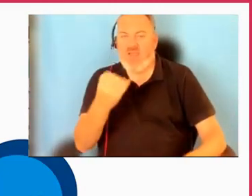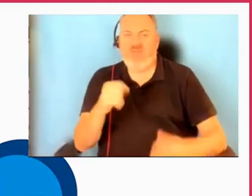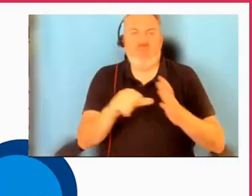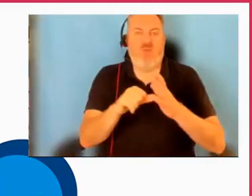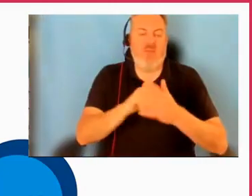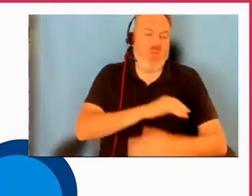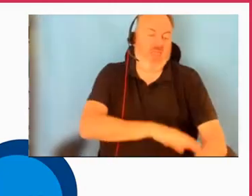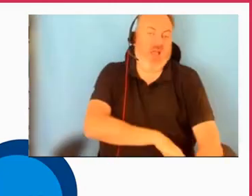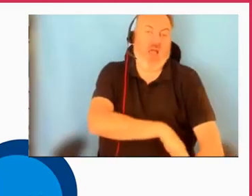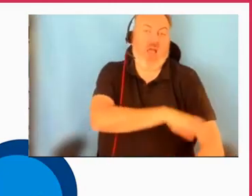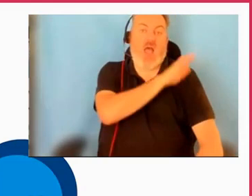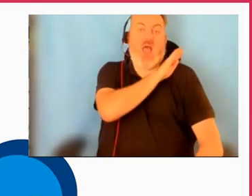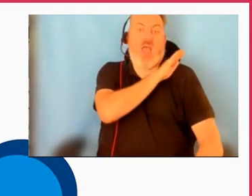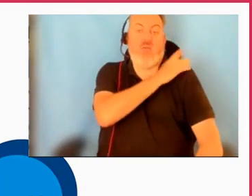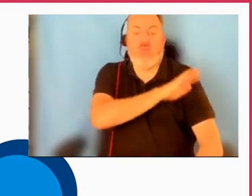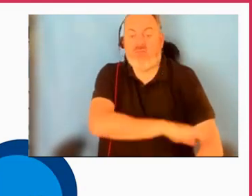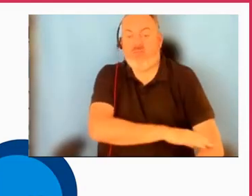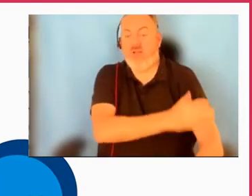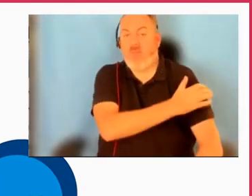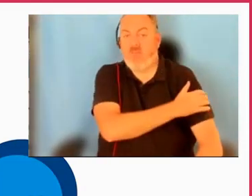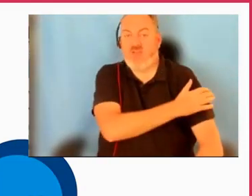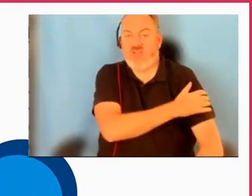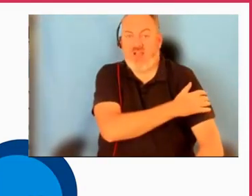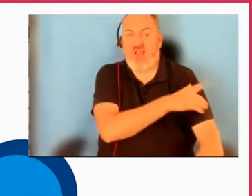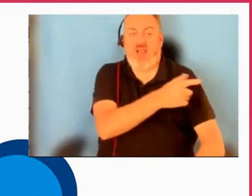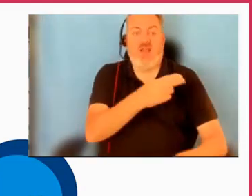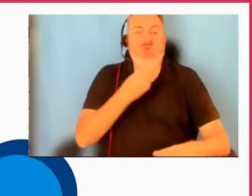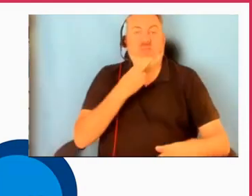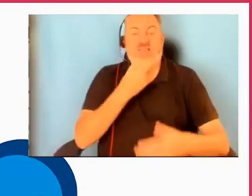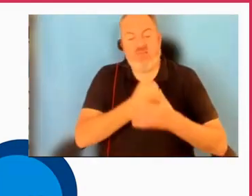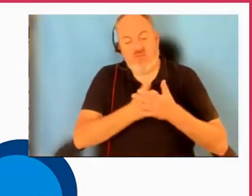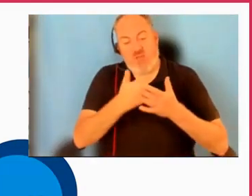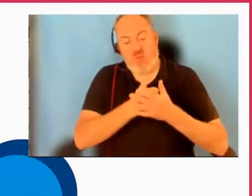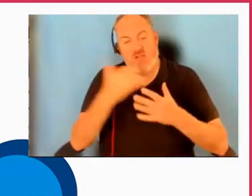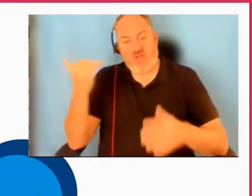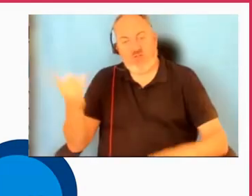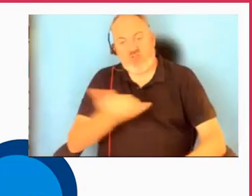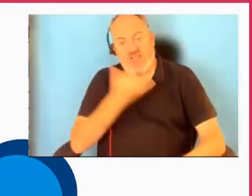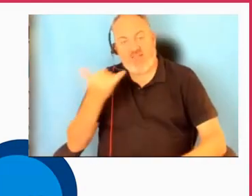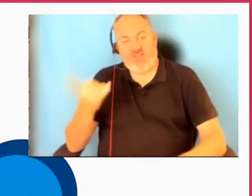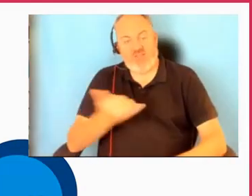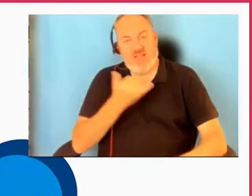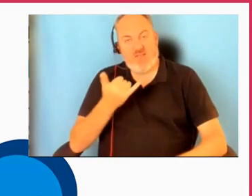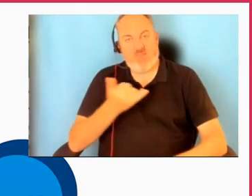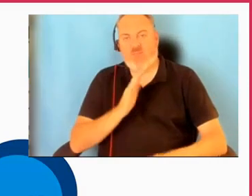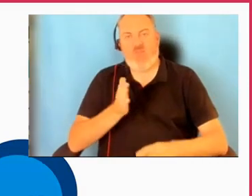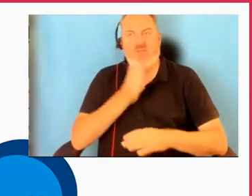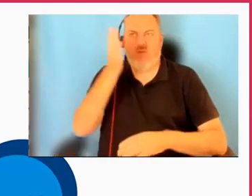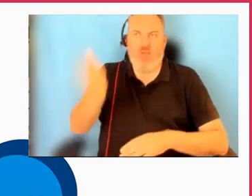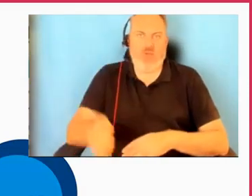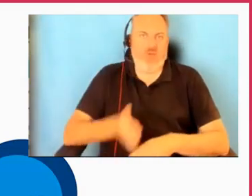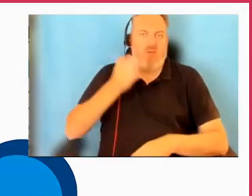risk for high blood pressure and they need regular checkups, instead of them going